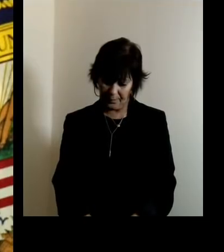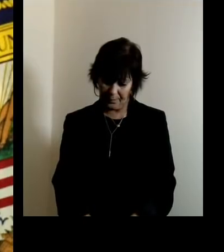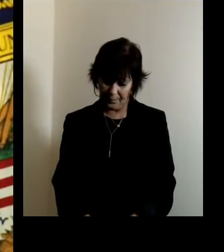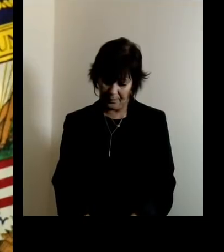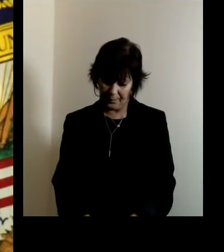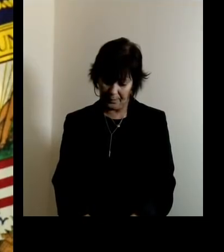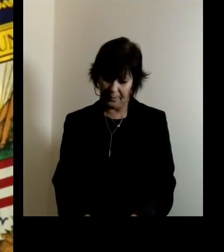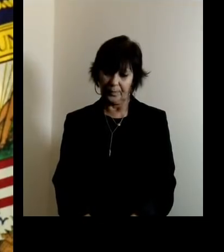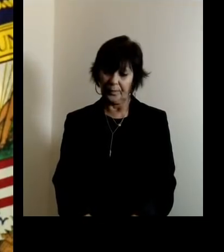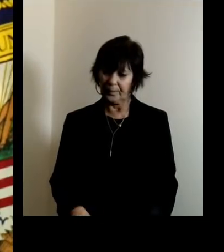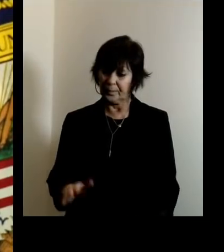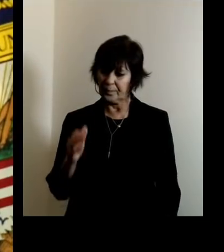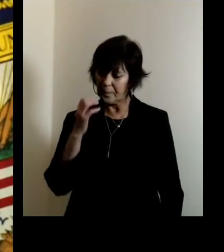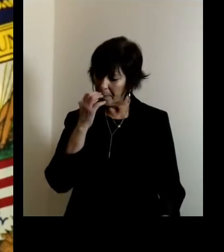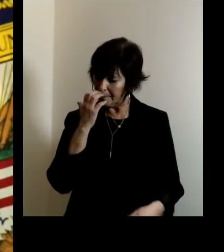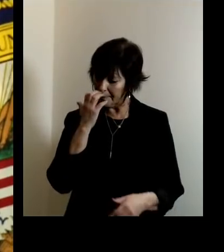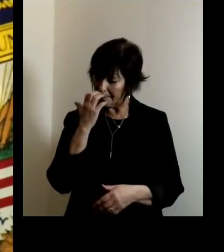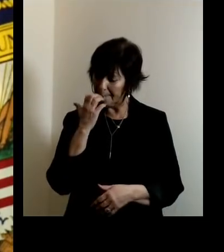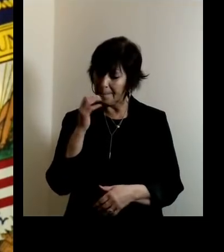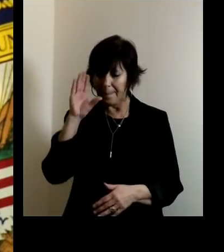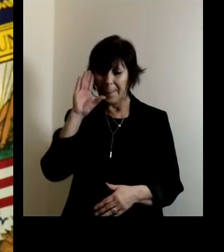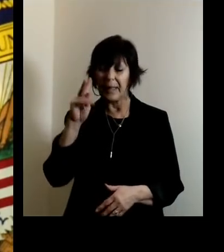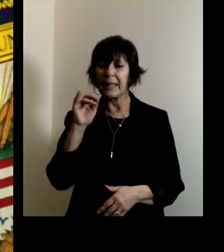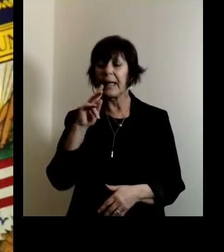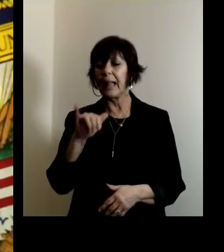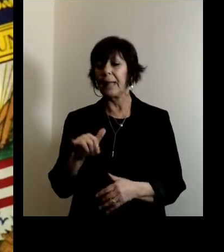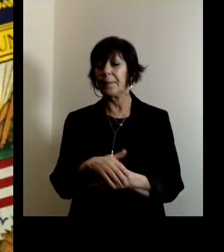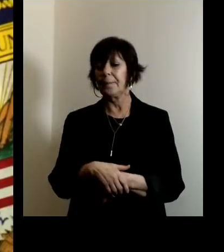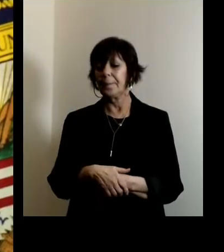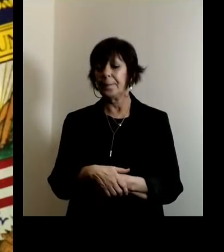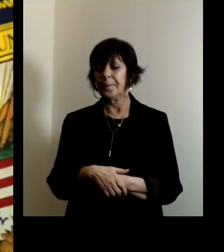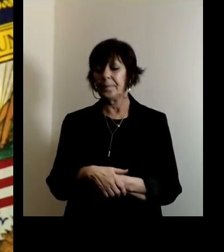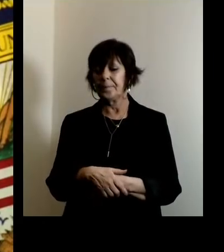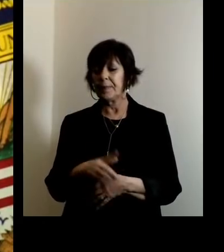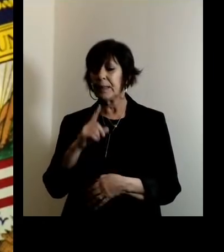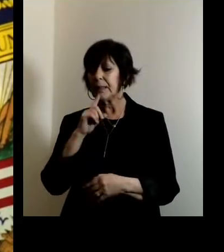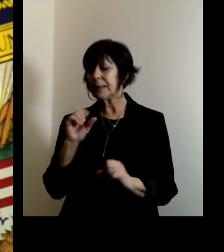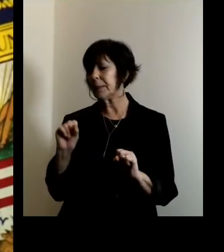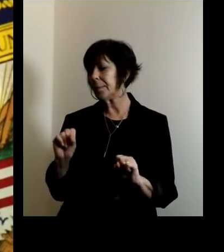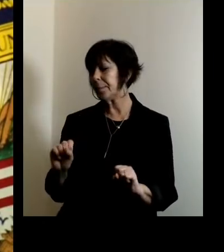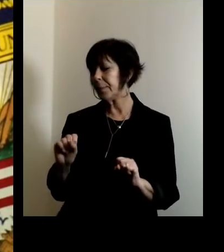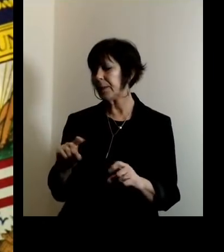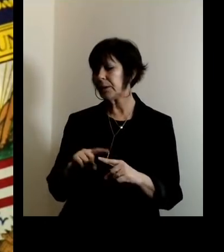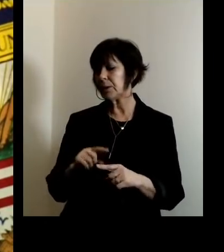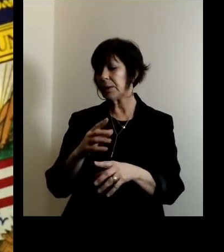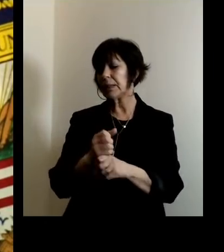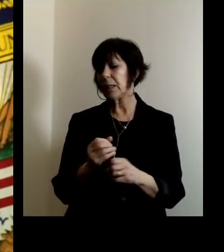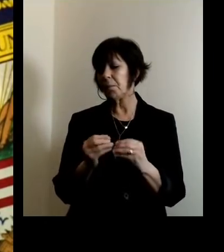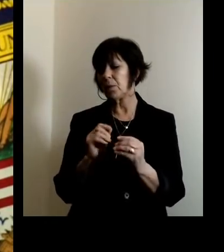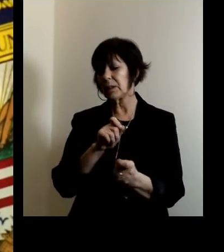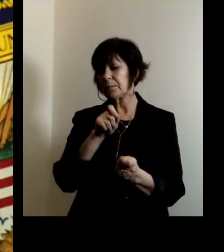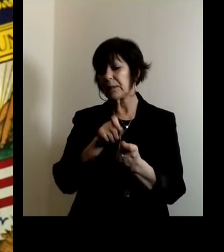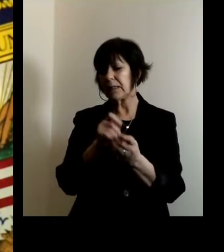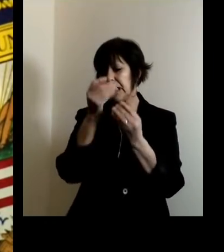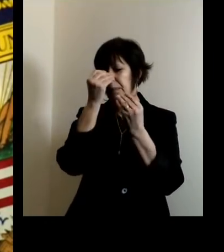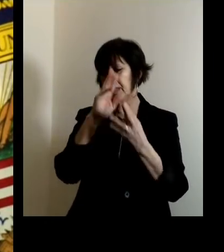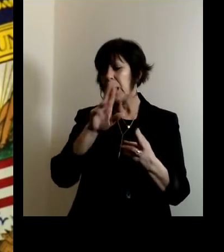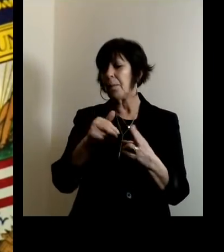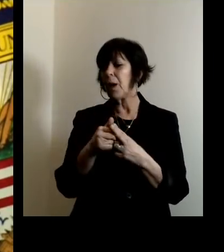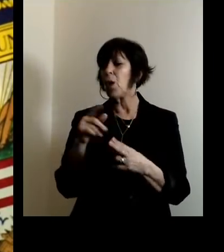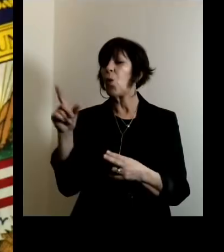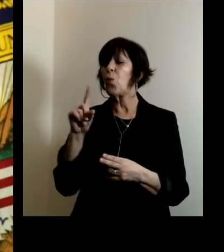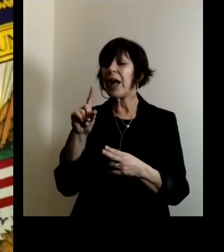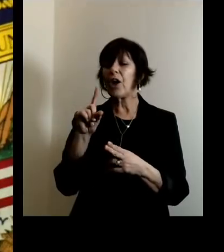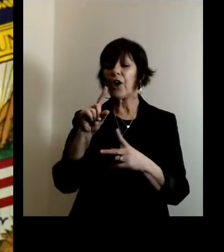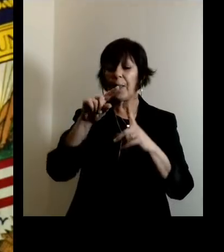Anybody there from Channel 2? Hi, it's Kelly. Is there any way to get more specific information about where the cases are